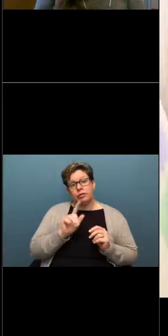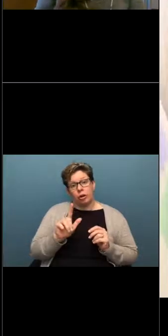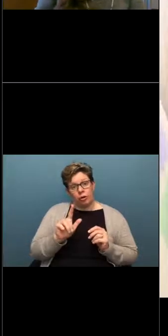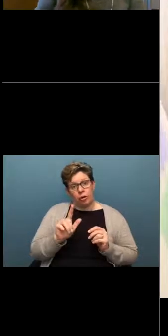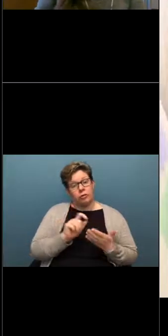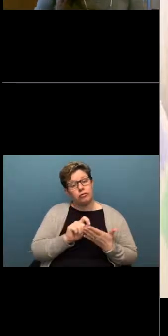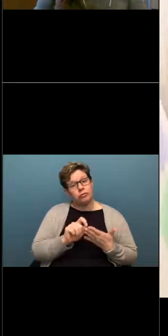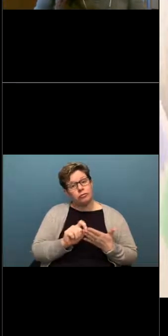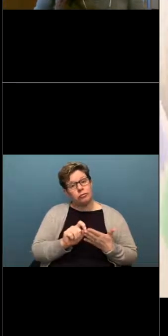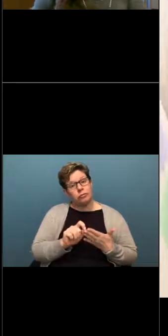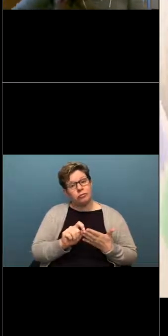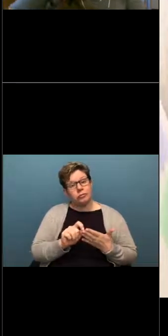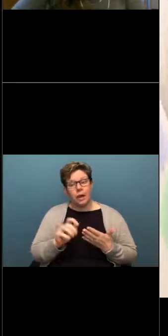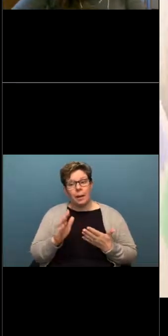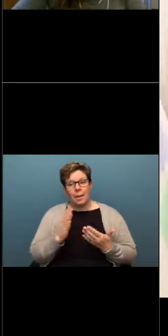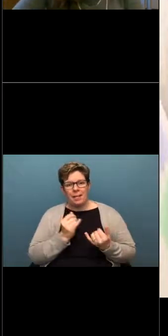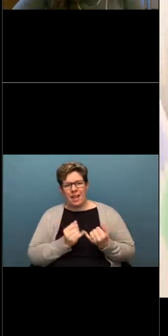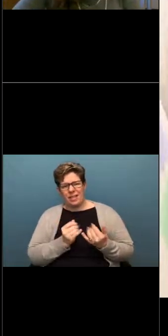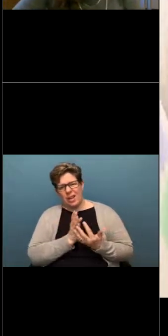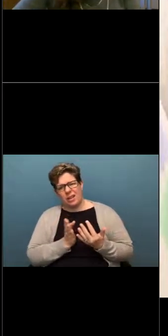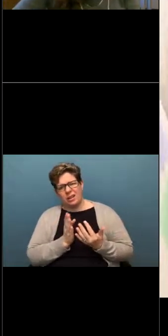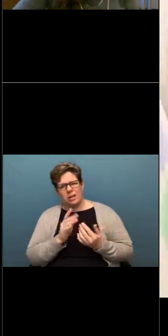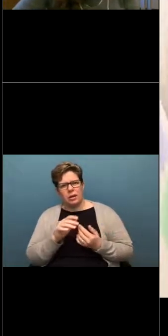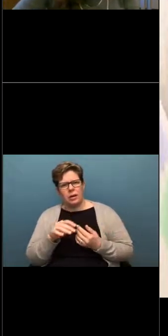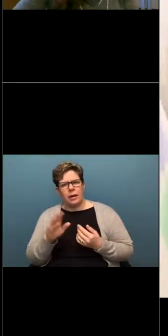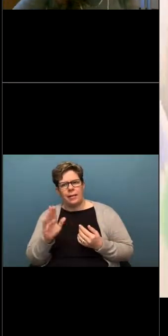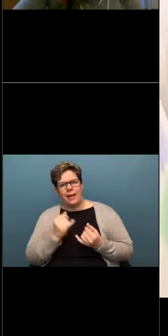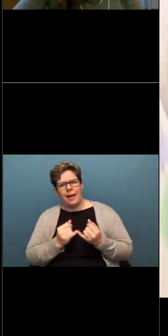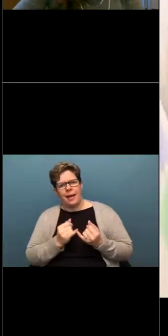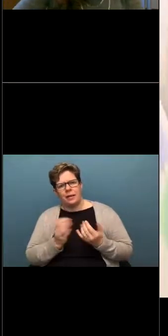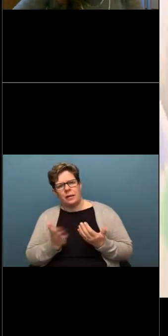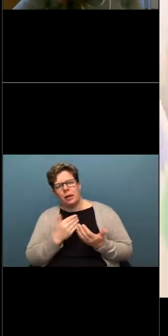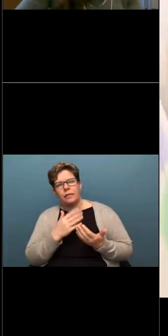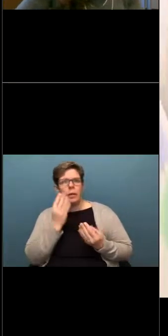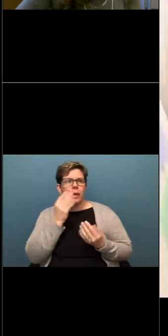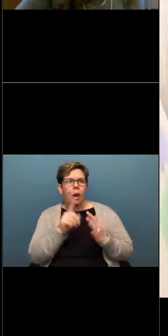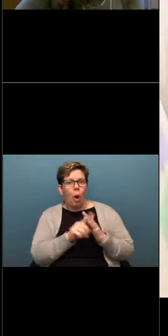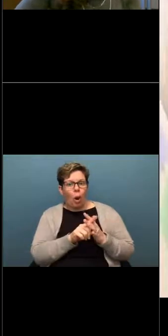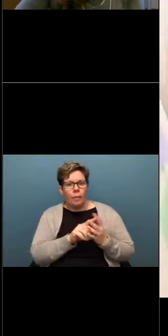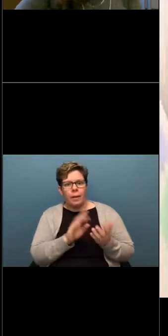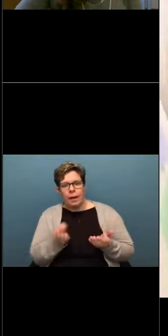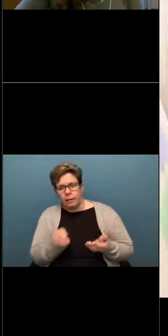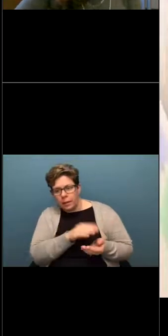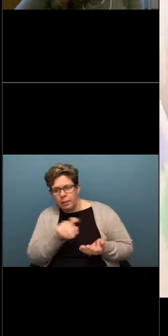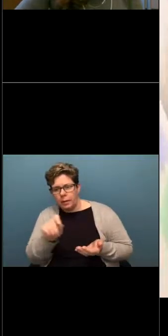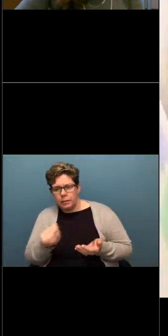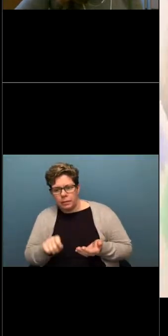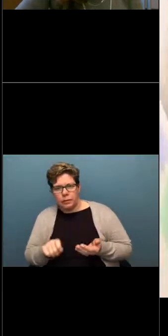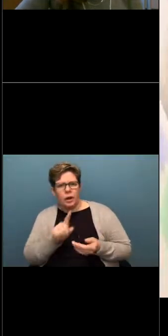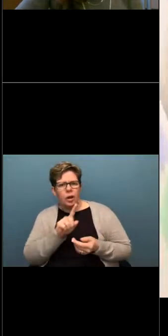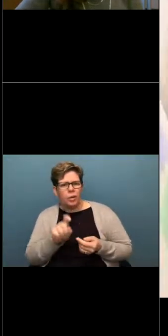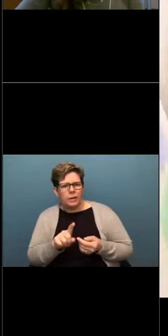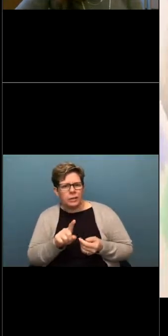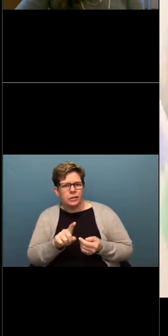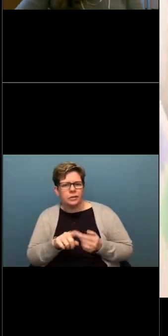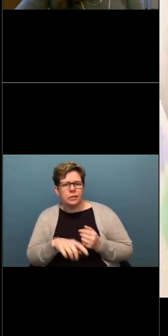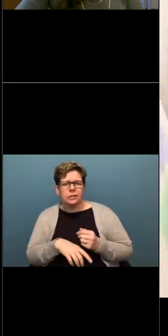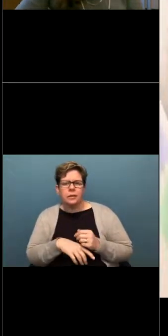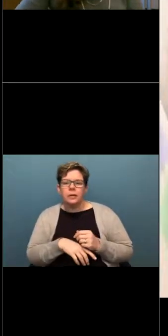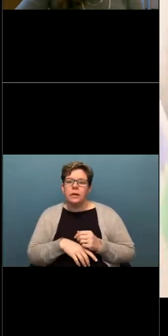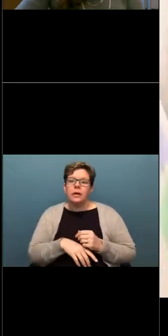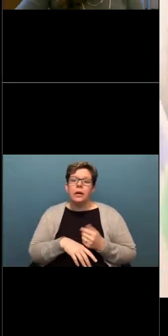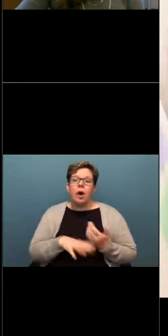of your journal just to write questions as you might think of things as you're journaling could be really helpful. Also, writing information